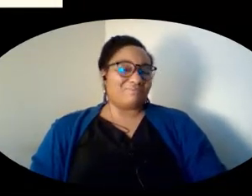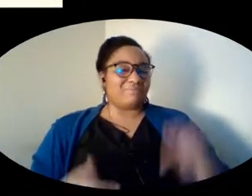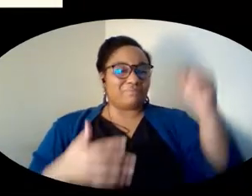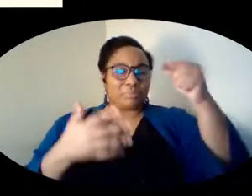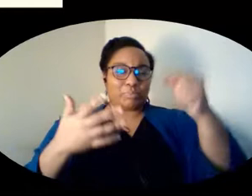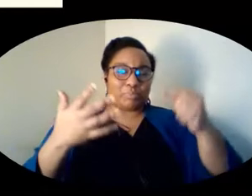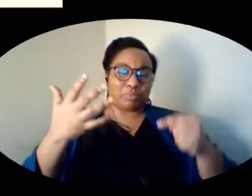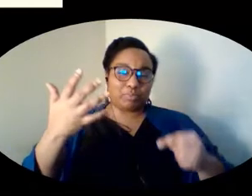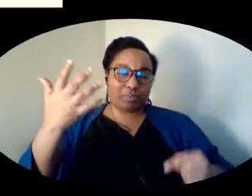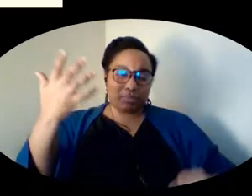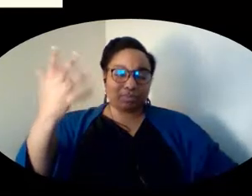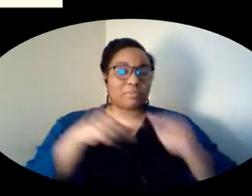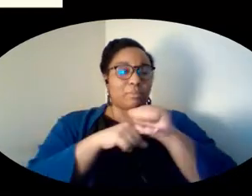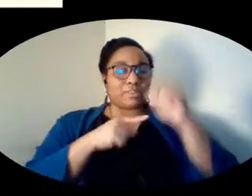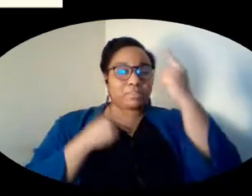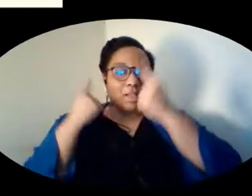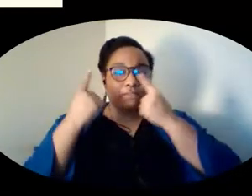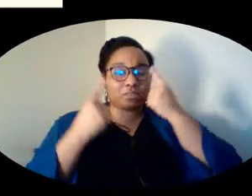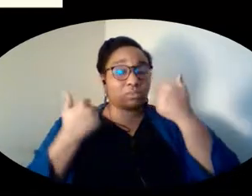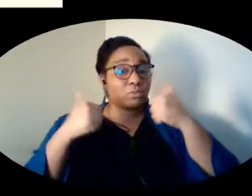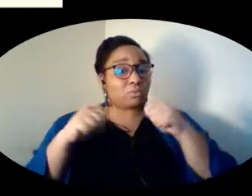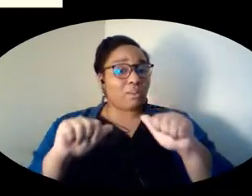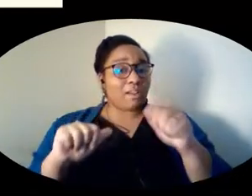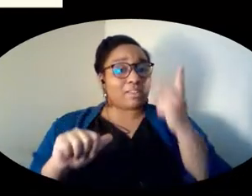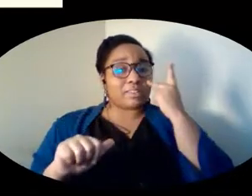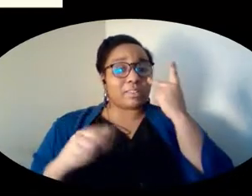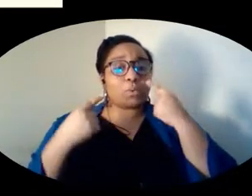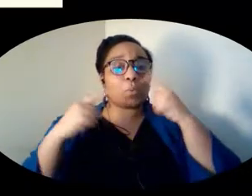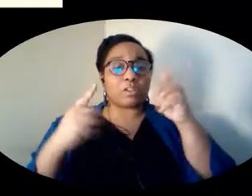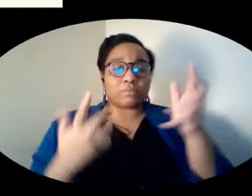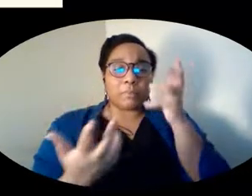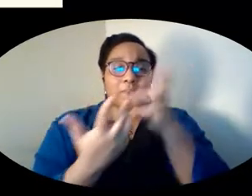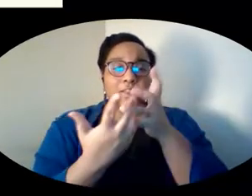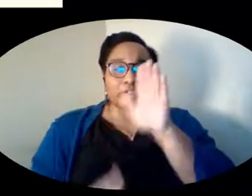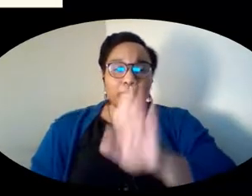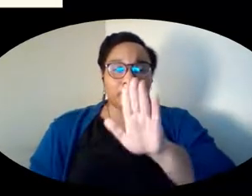practice mindfulness, so try them out and see what works best for you.